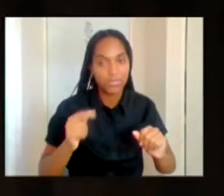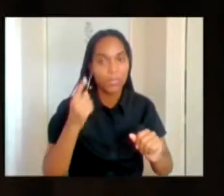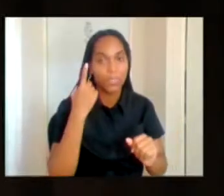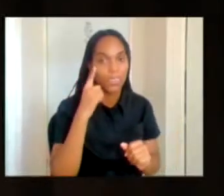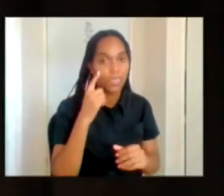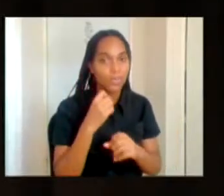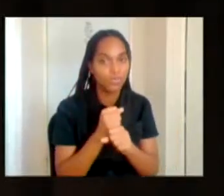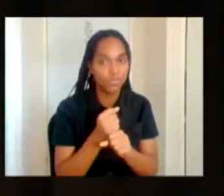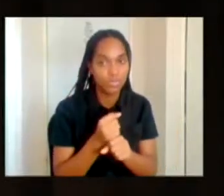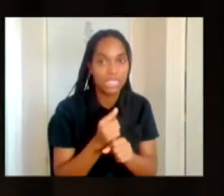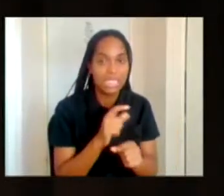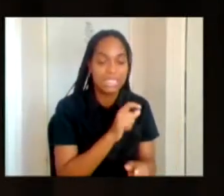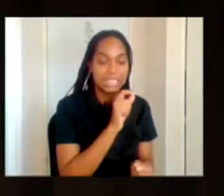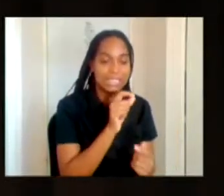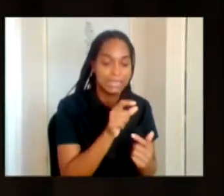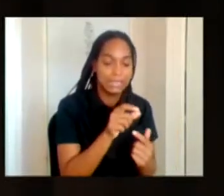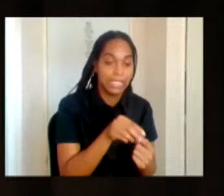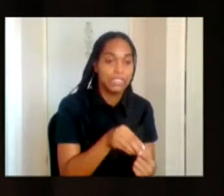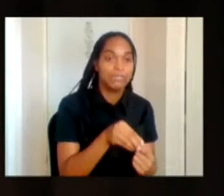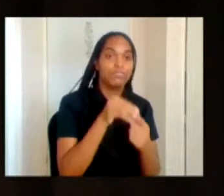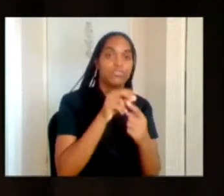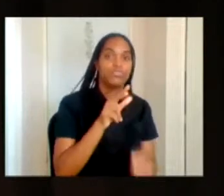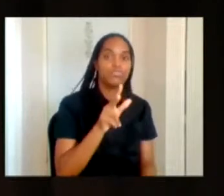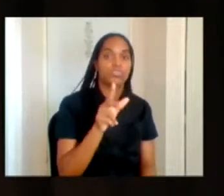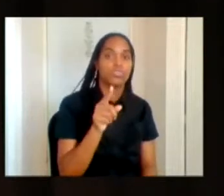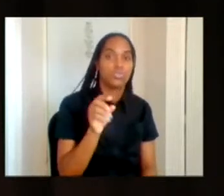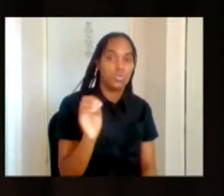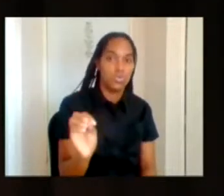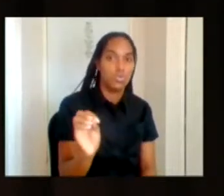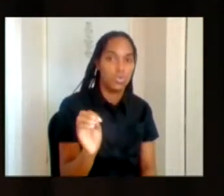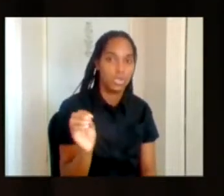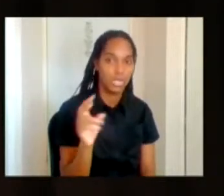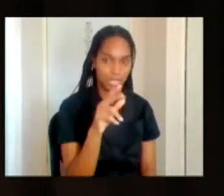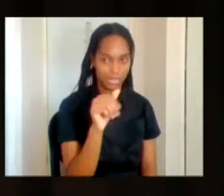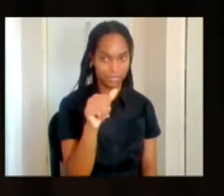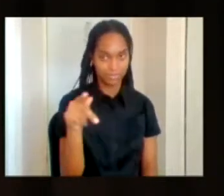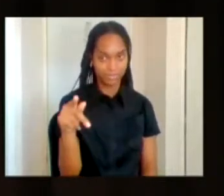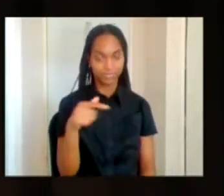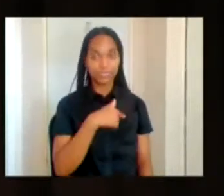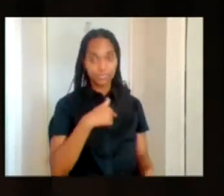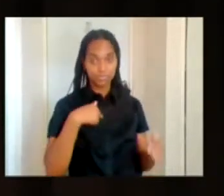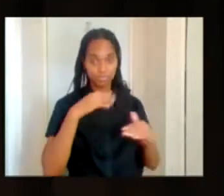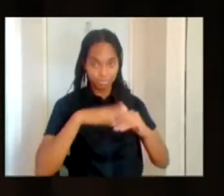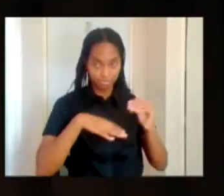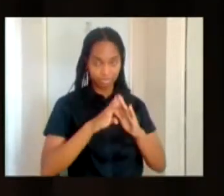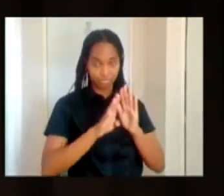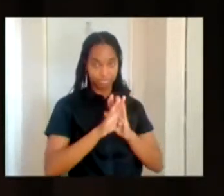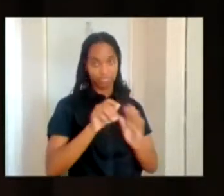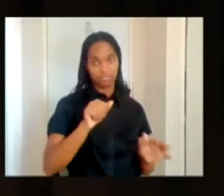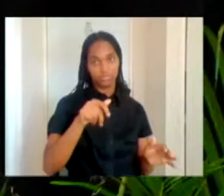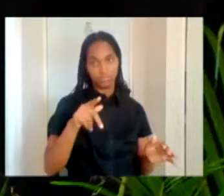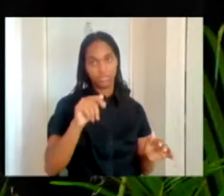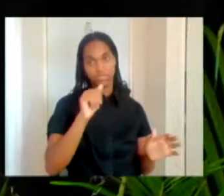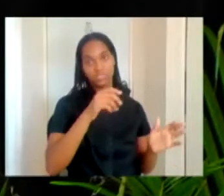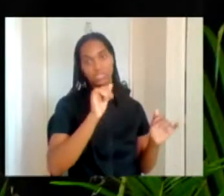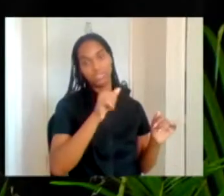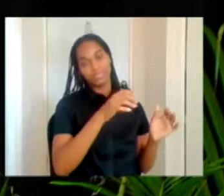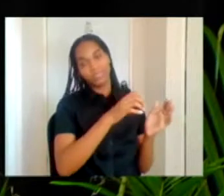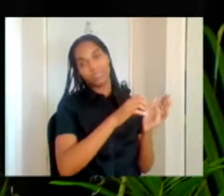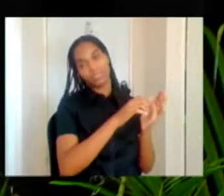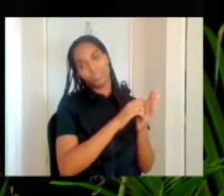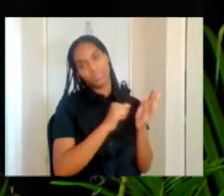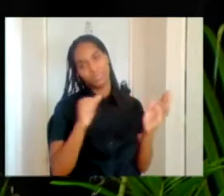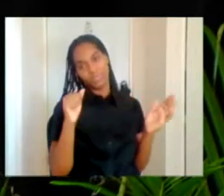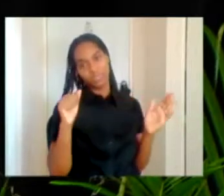a special 3.0 application. So we built an app that allowed you to pull off the